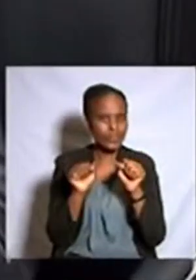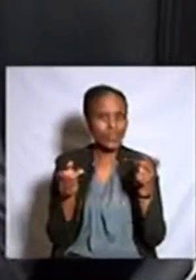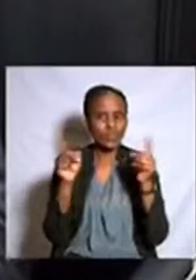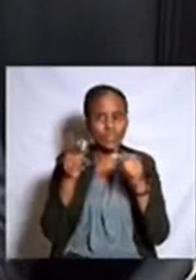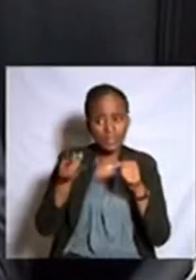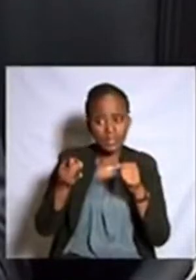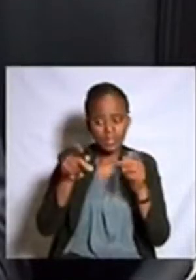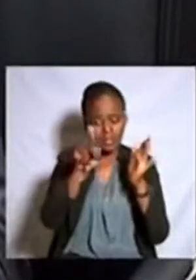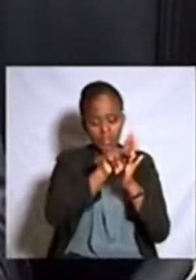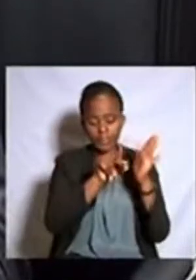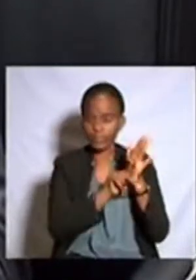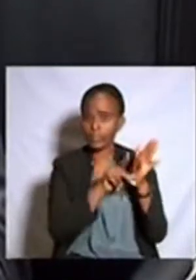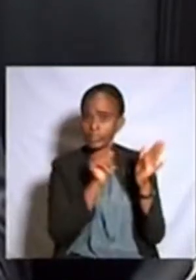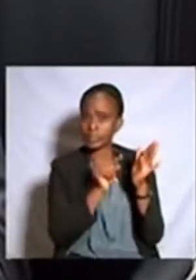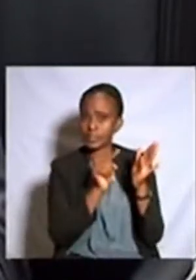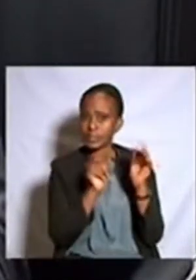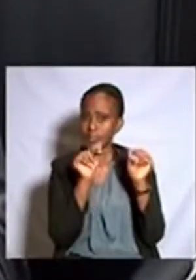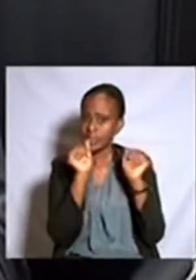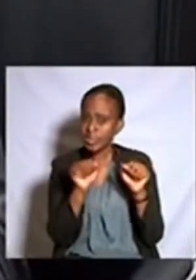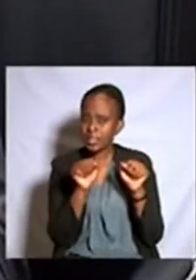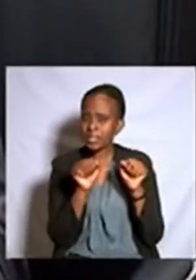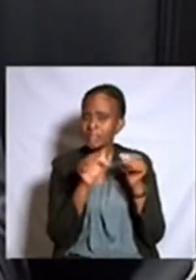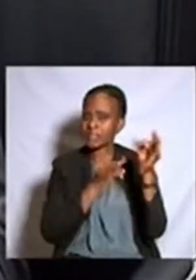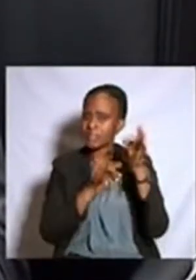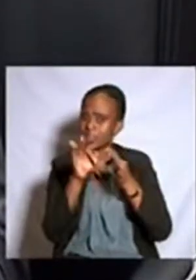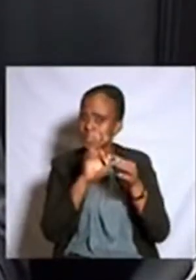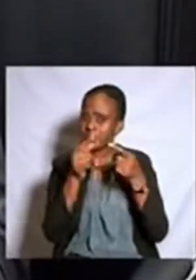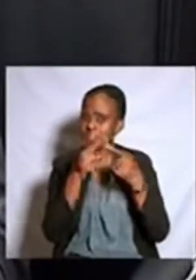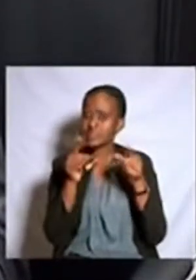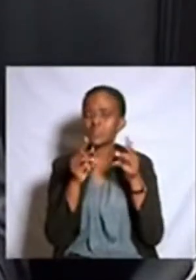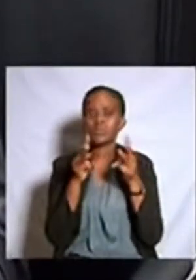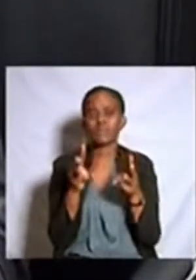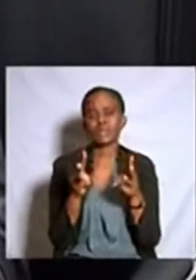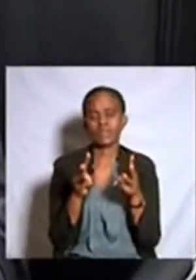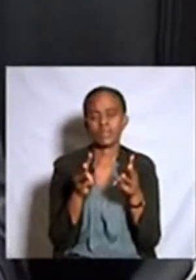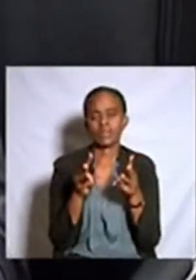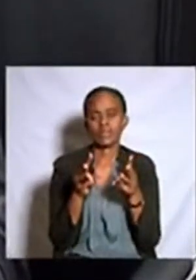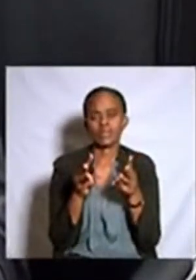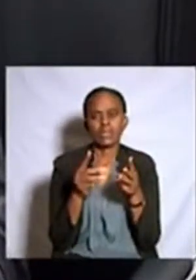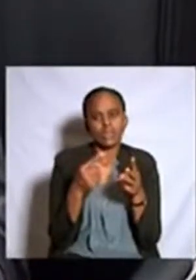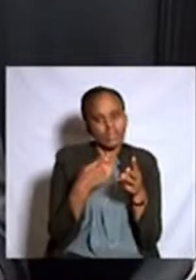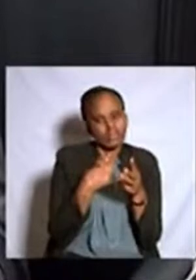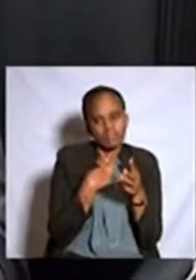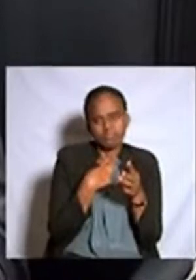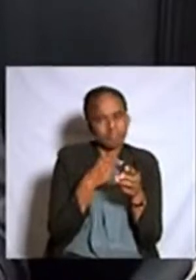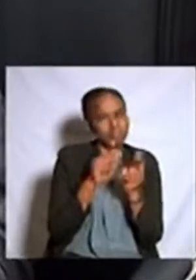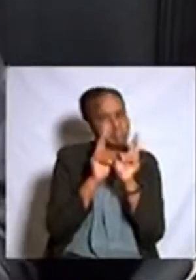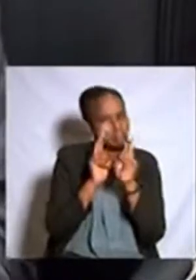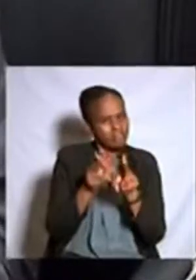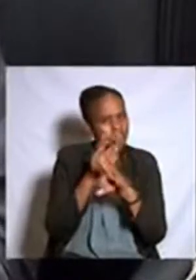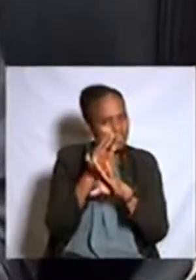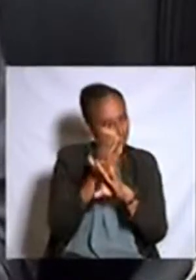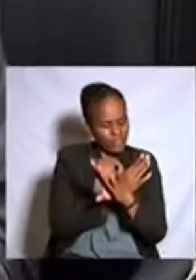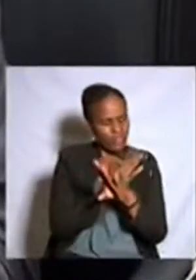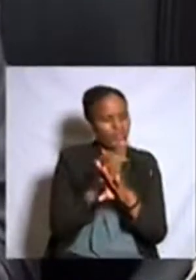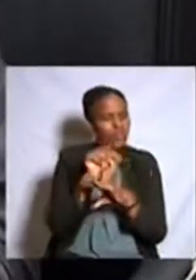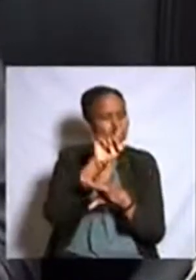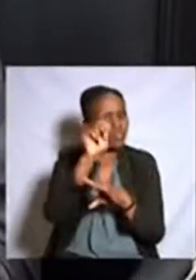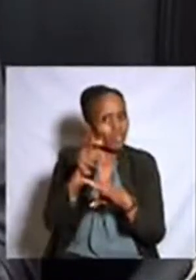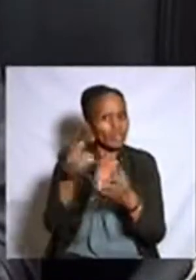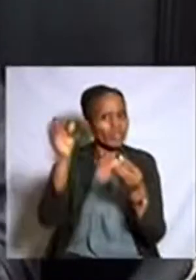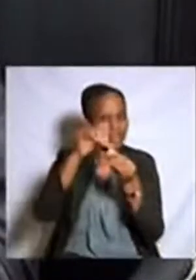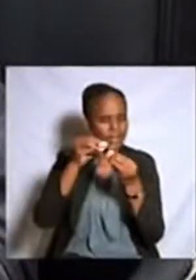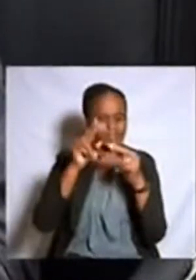the policies would be prescribing something else? I would like an answer to that one before I make a follow-up question, Chair.